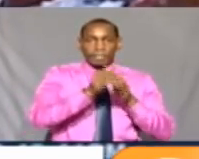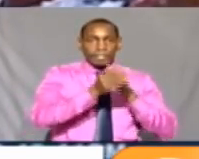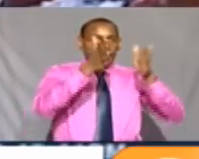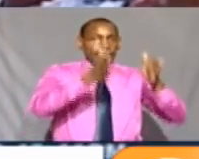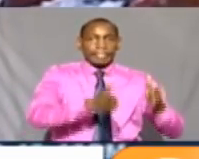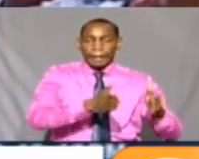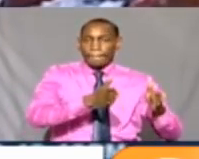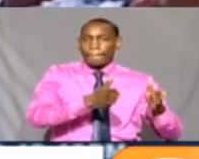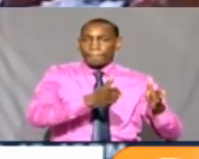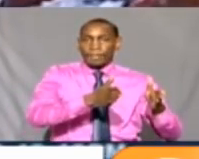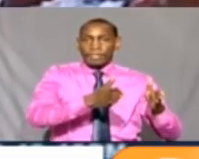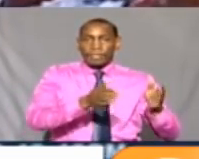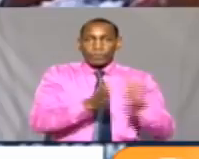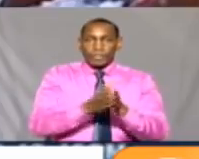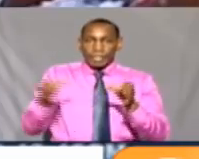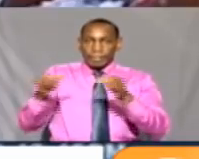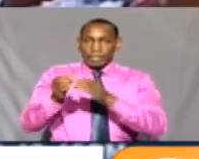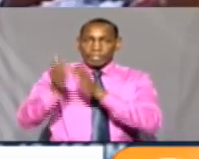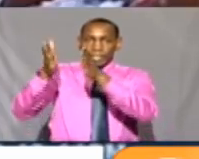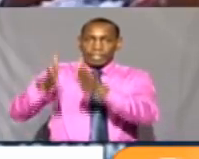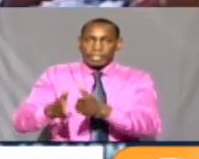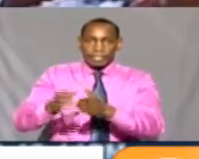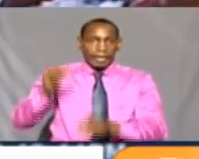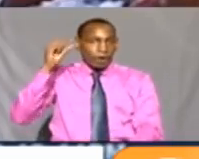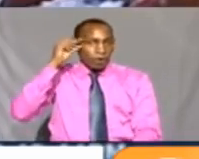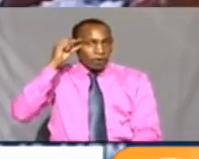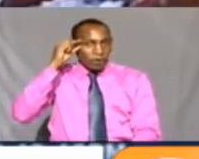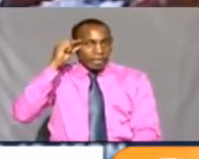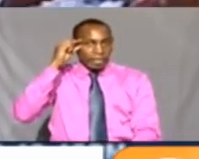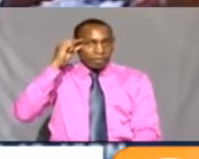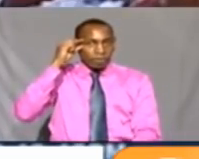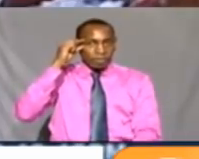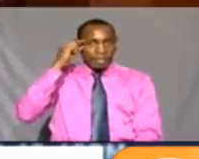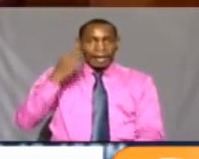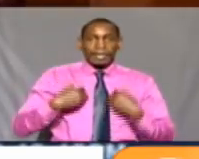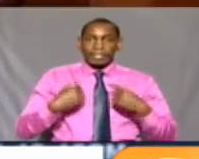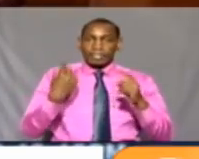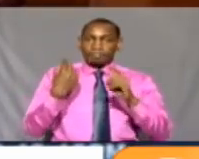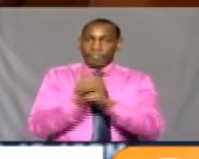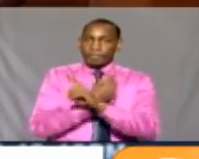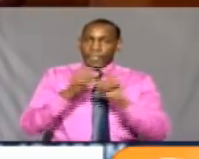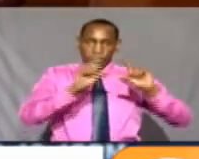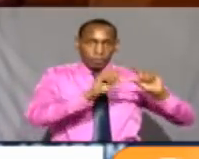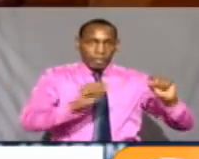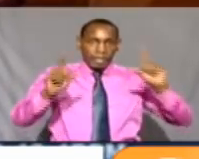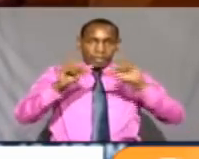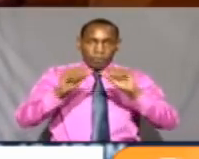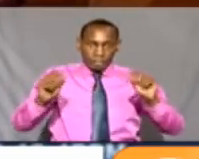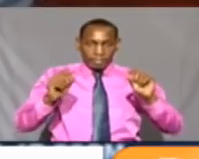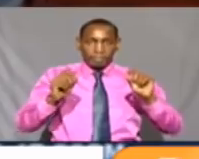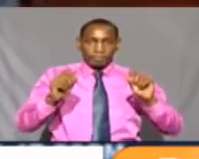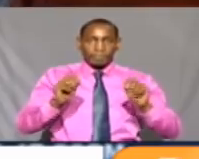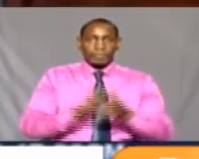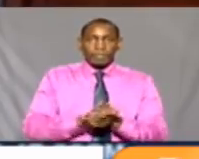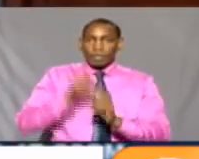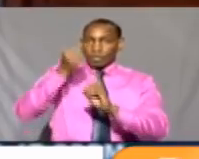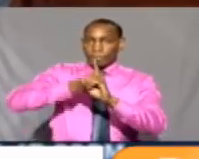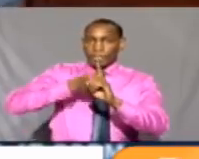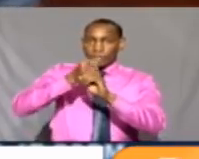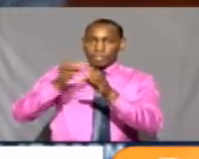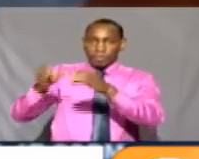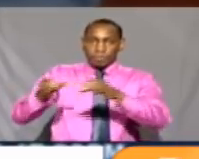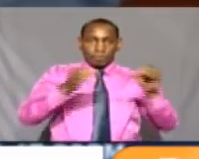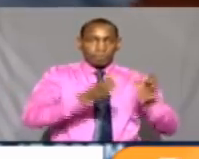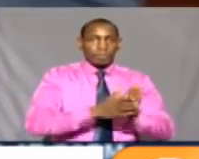Kipchumba Murkomen and Minority Leader James Orengo pulled in different directions, whipping their troops. It came out